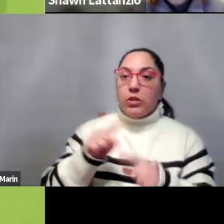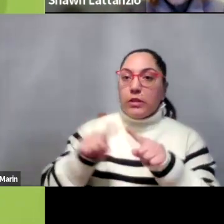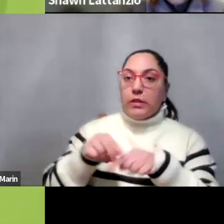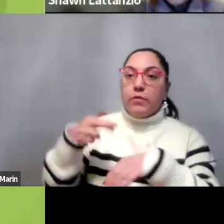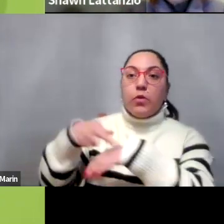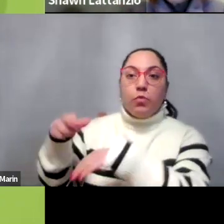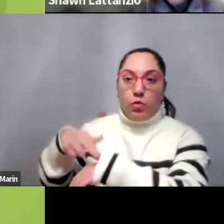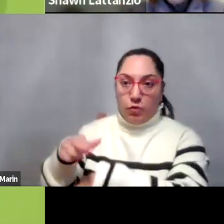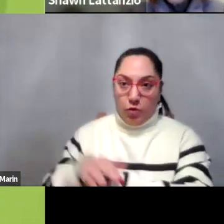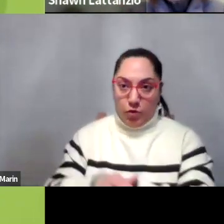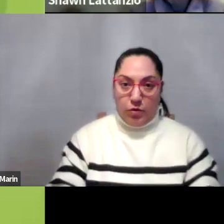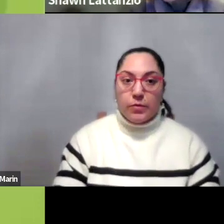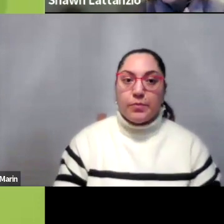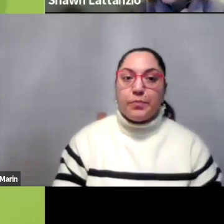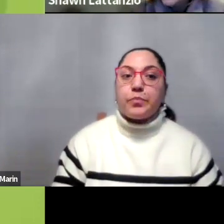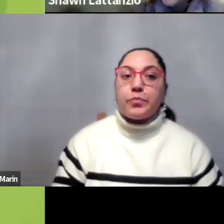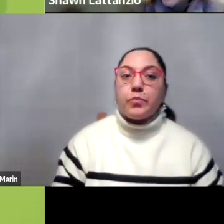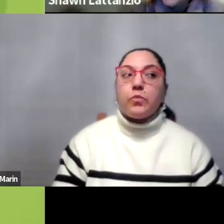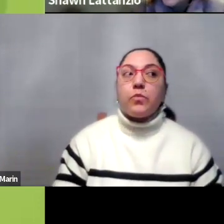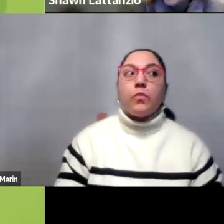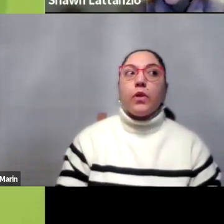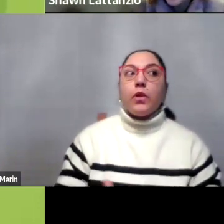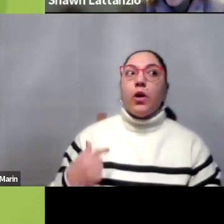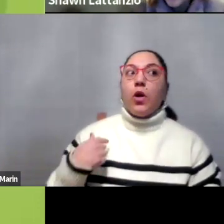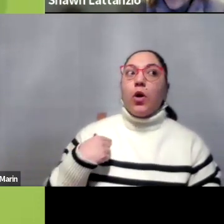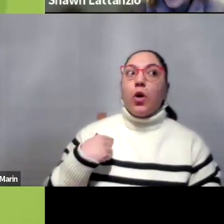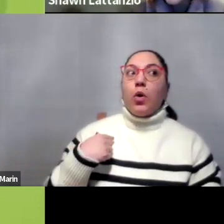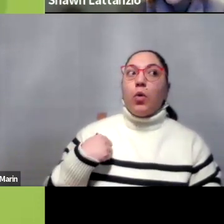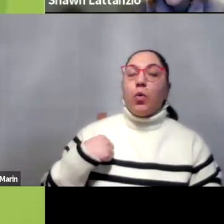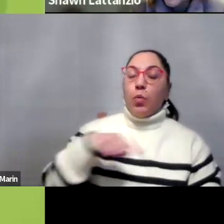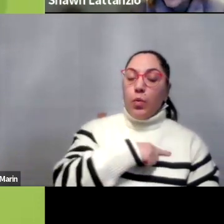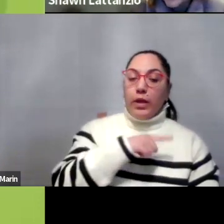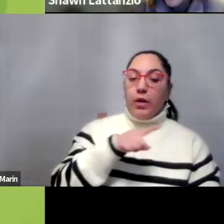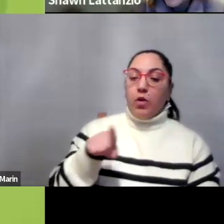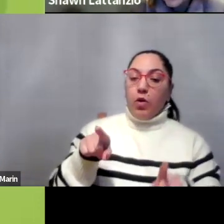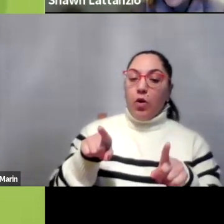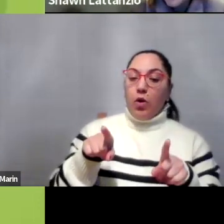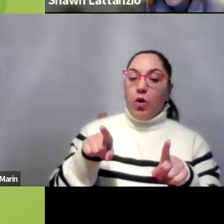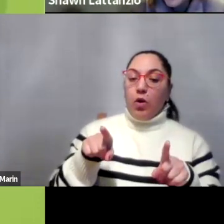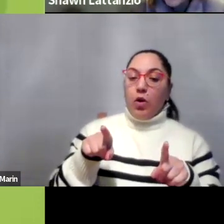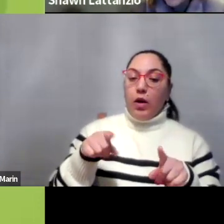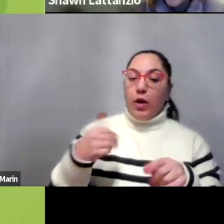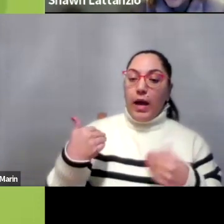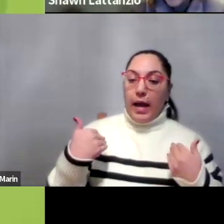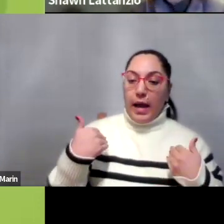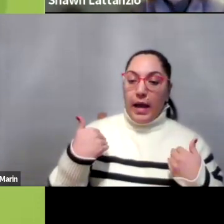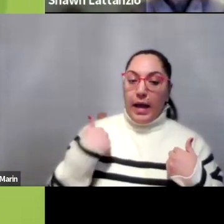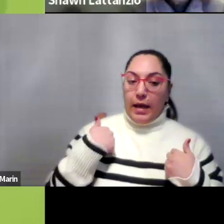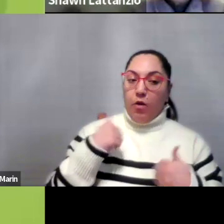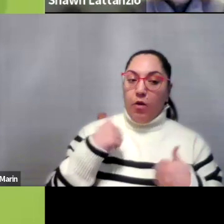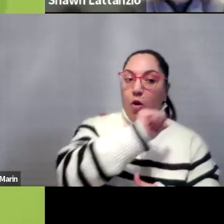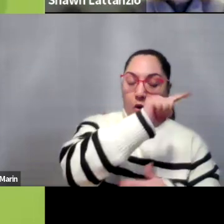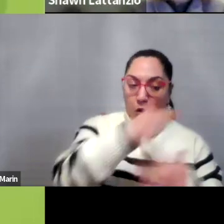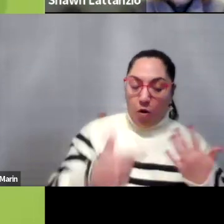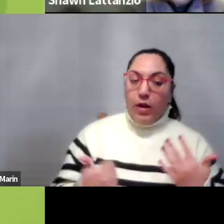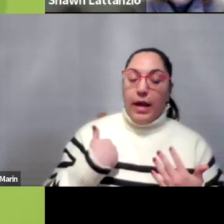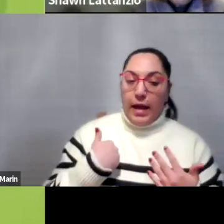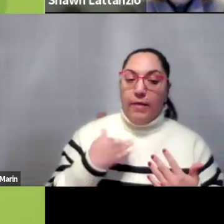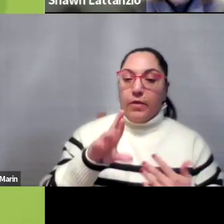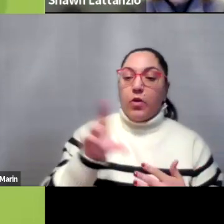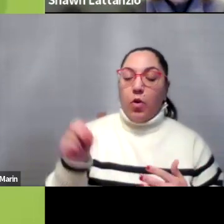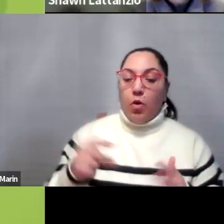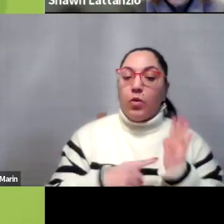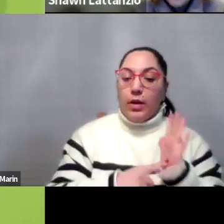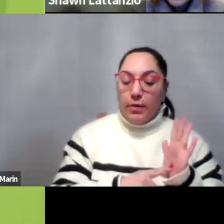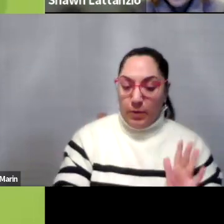LCT can help family, and the Developmental Disabilities Administration also has a representative at the team. I think that's important to note.